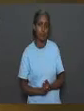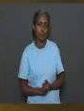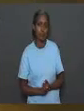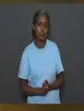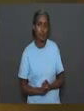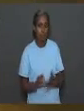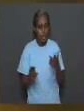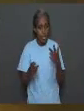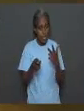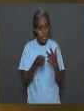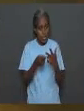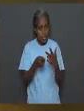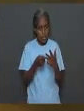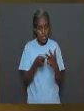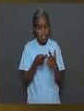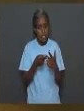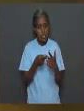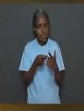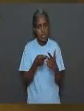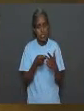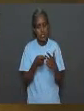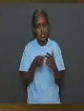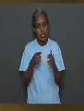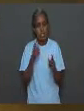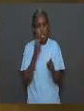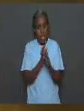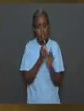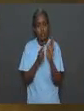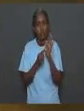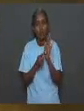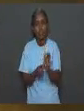The third is called the axiomatic approach.